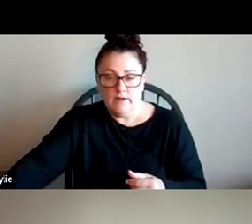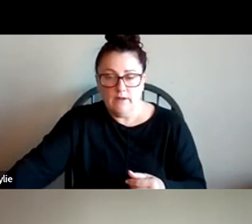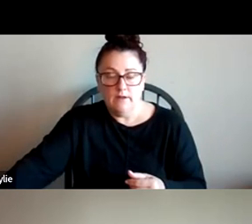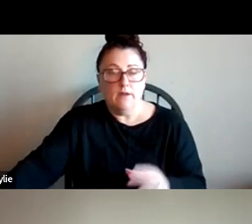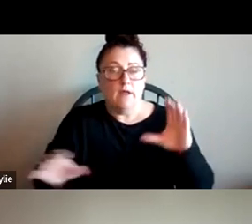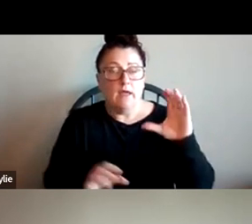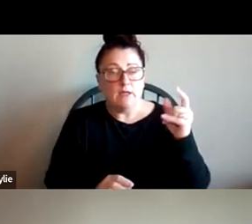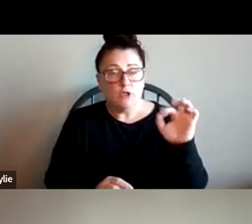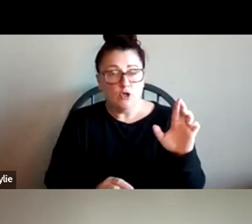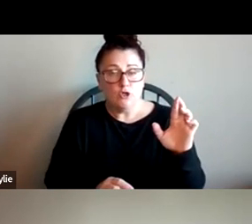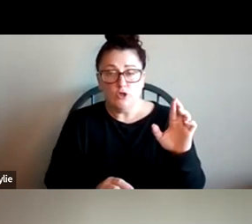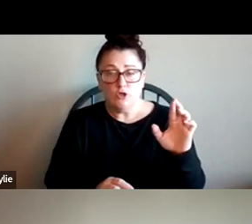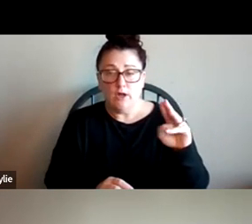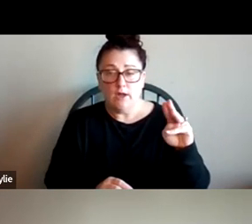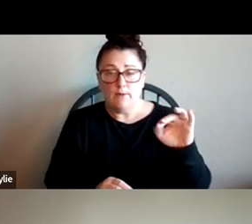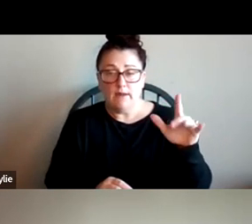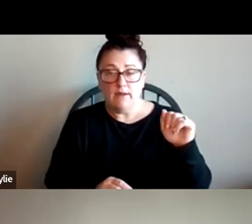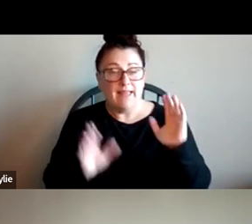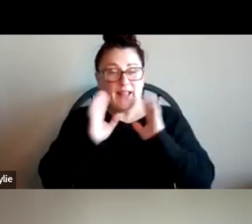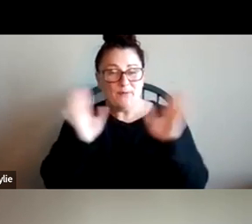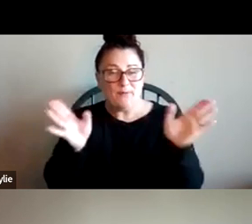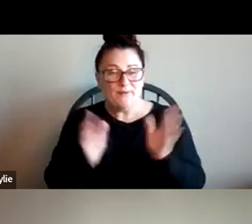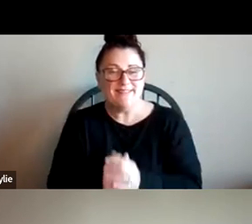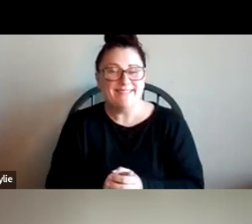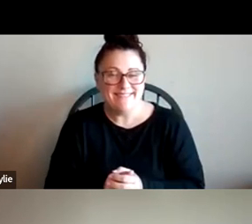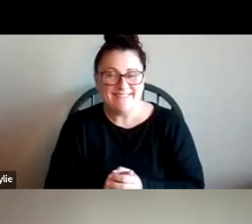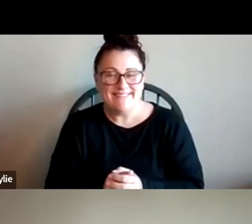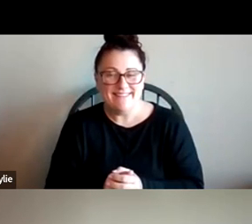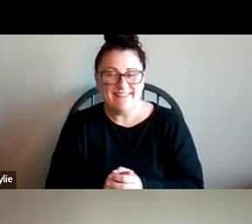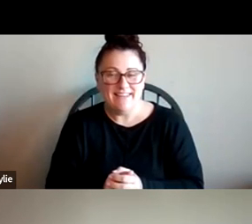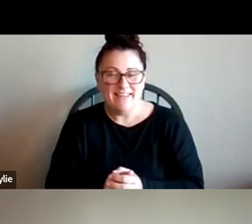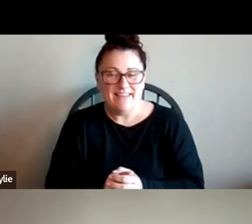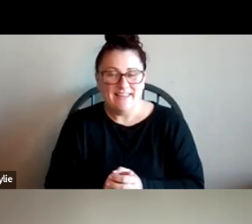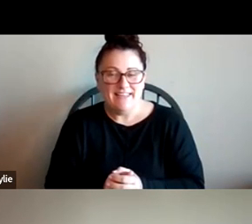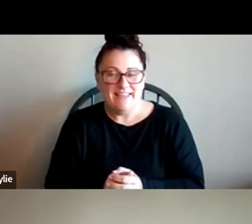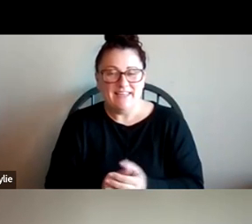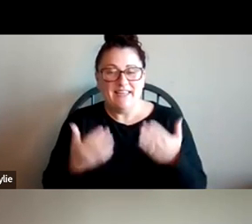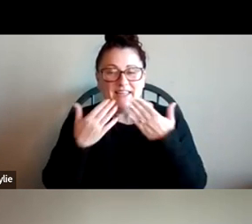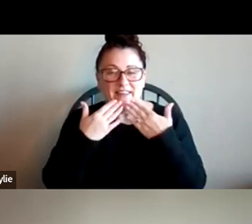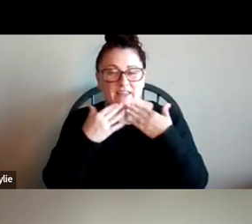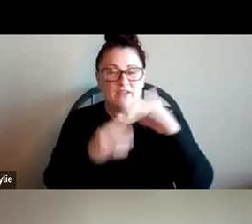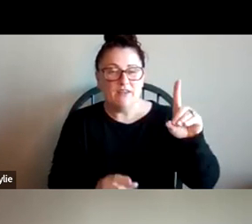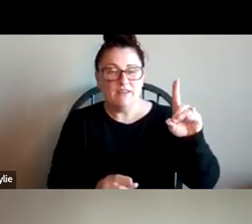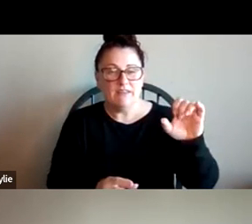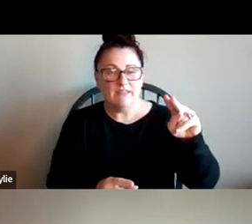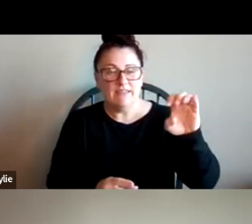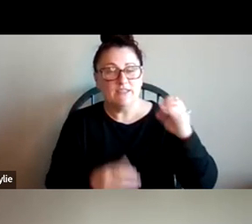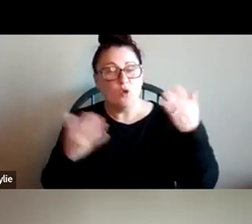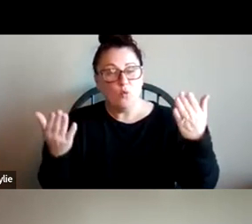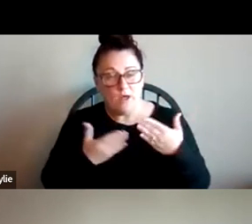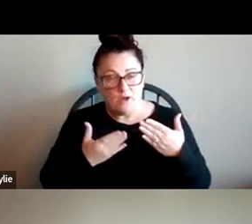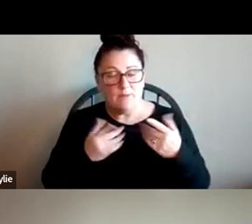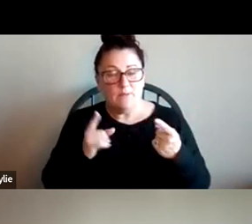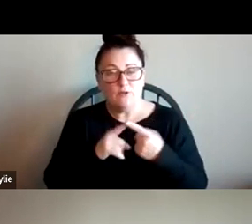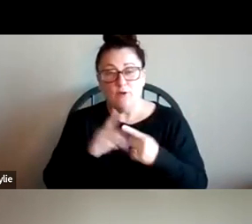Councillor Mejia. This is Councillor Mejia speaking. Thank you, Denise, and welcome everyone